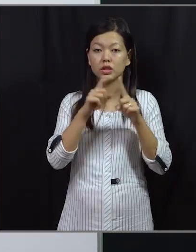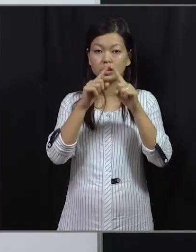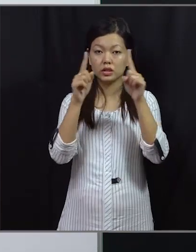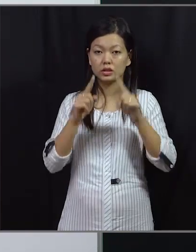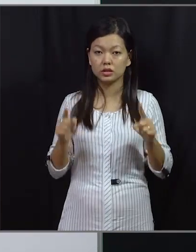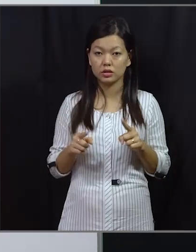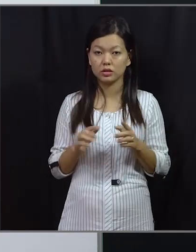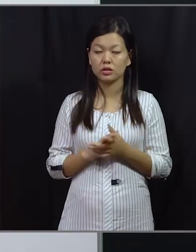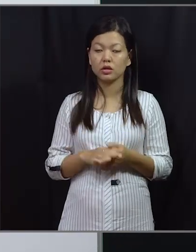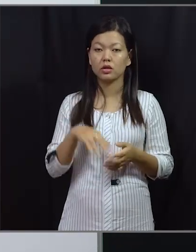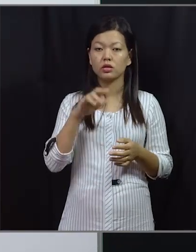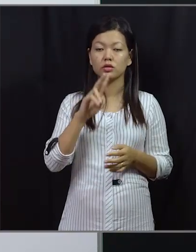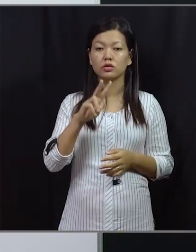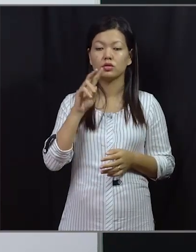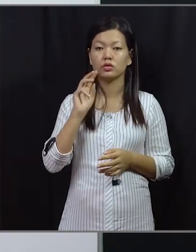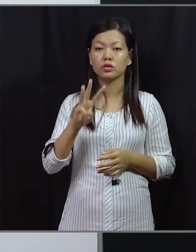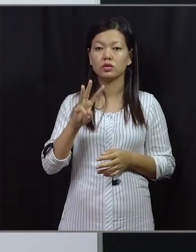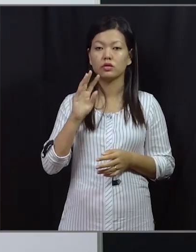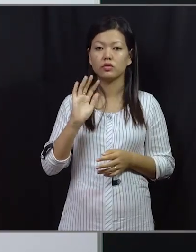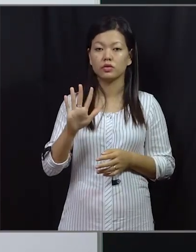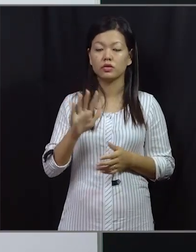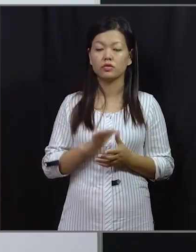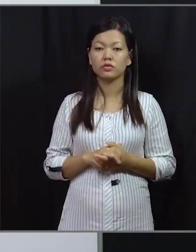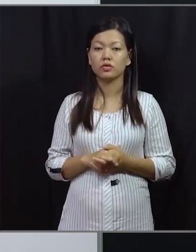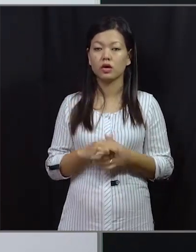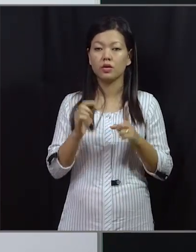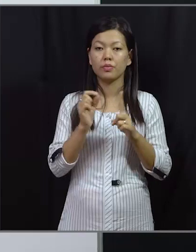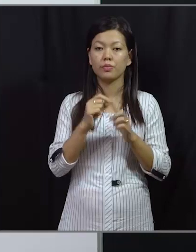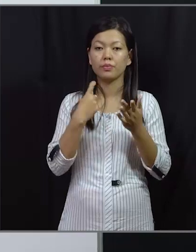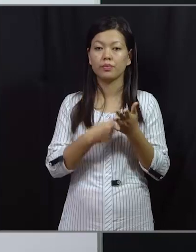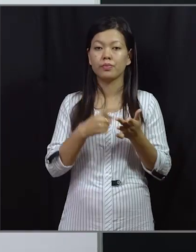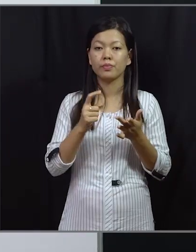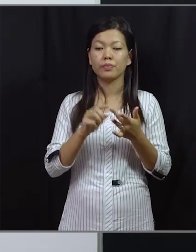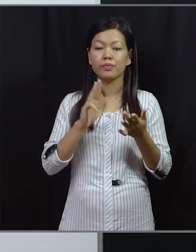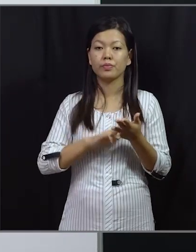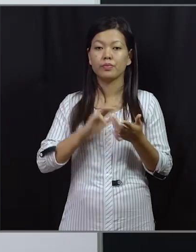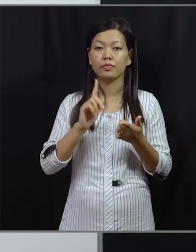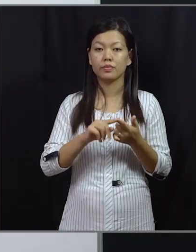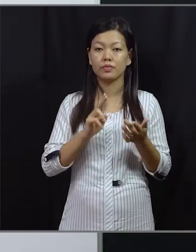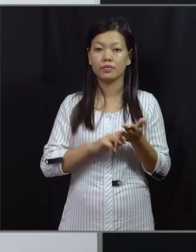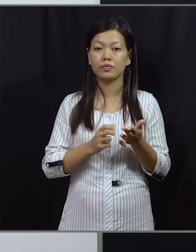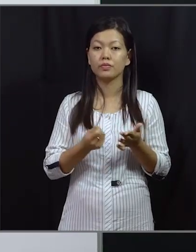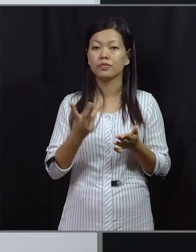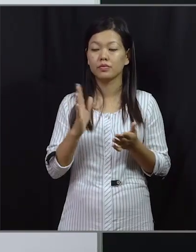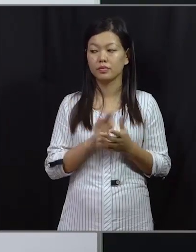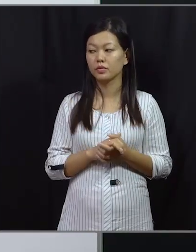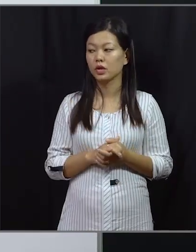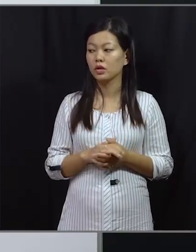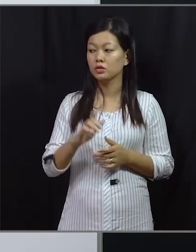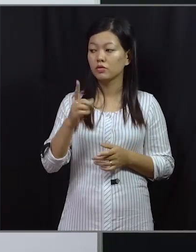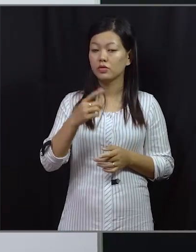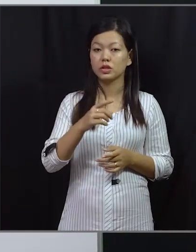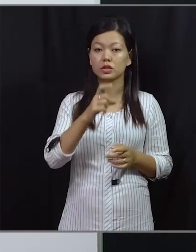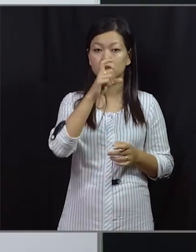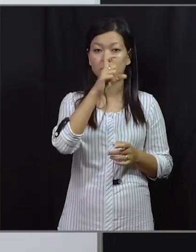of 30, 2, 3, 5, isn't it? See, these two are equal, exactly having the